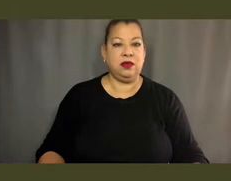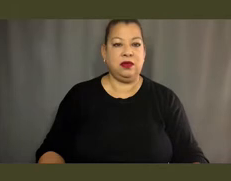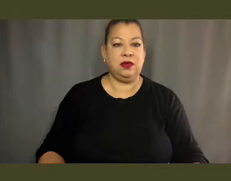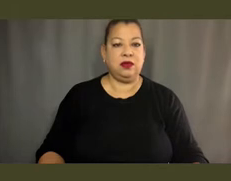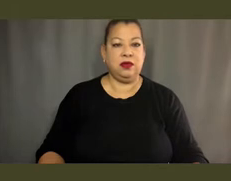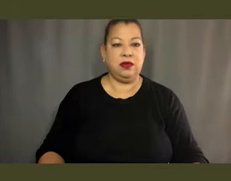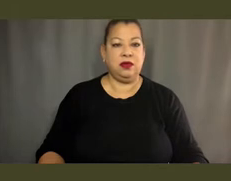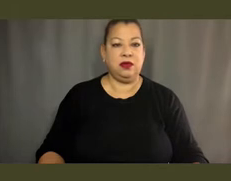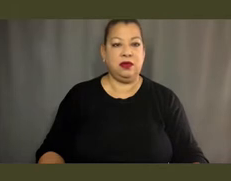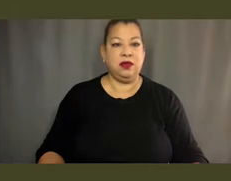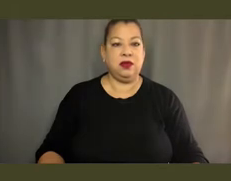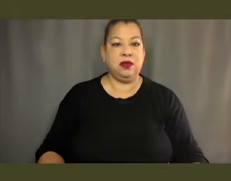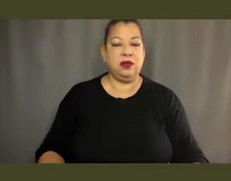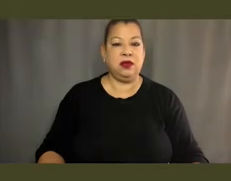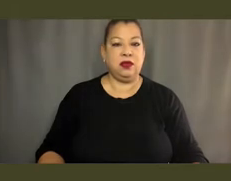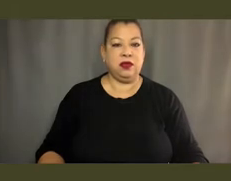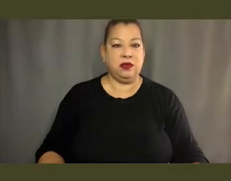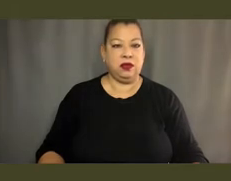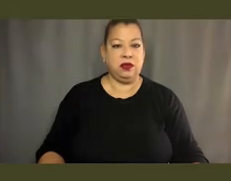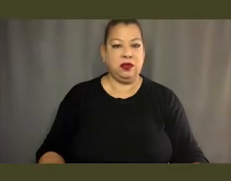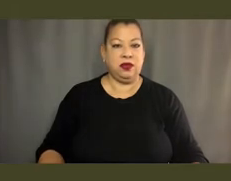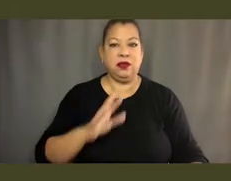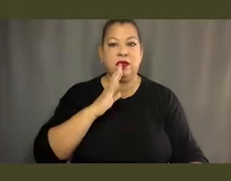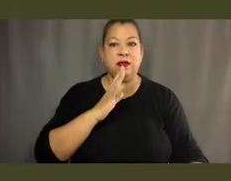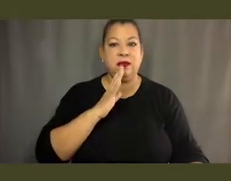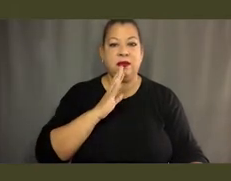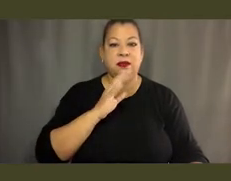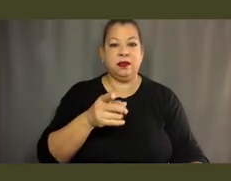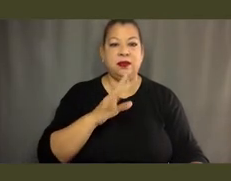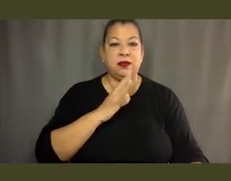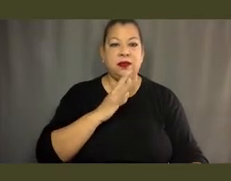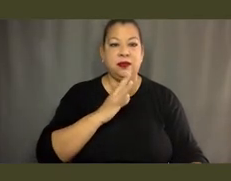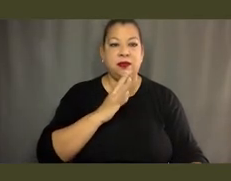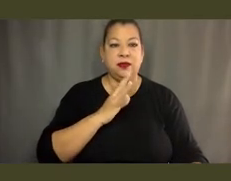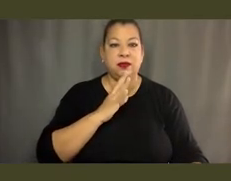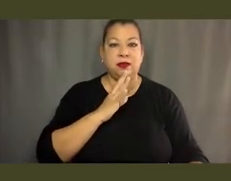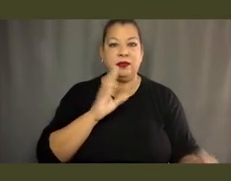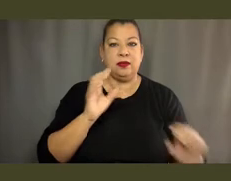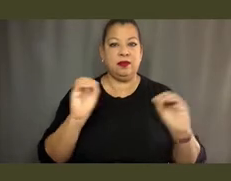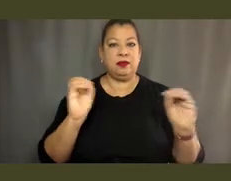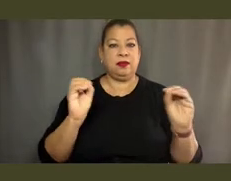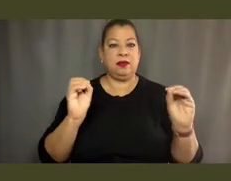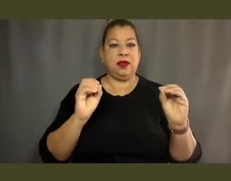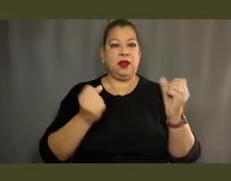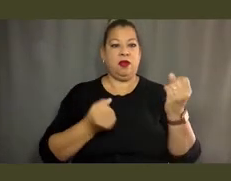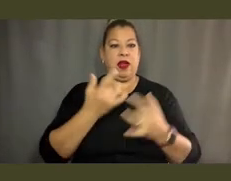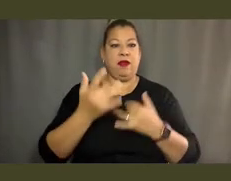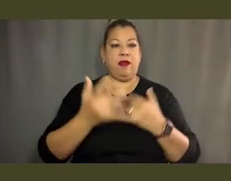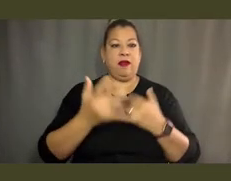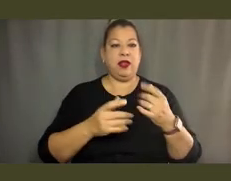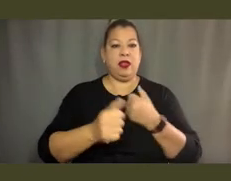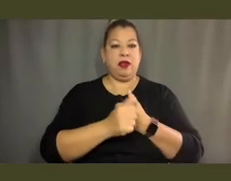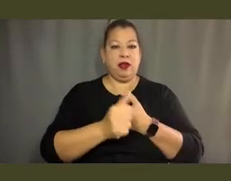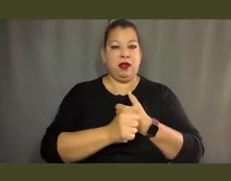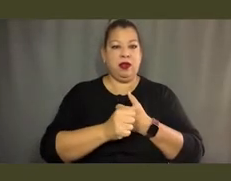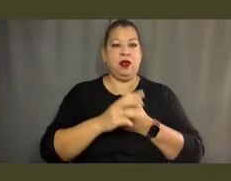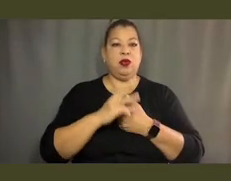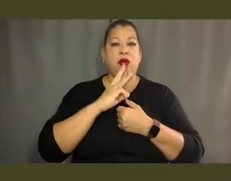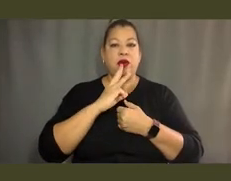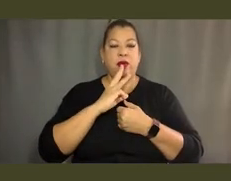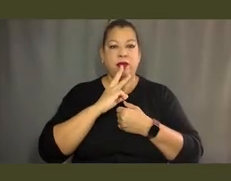and that's raised seas, sparked wildfires, fires and threatened water availability for millions of people around the